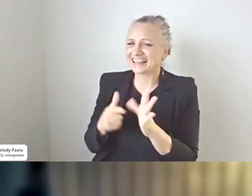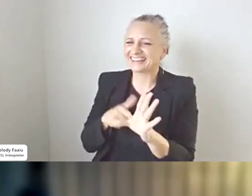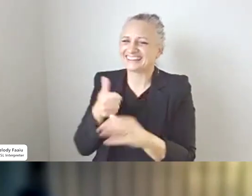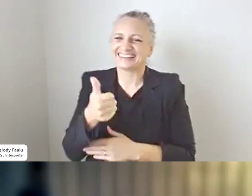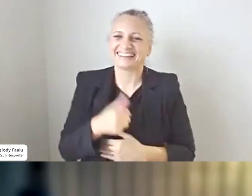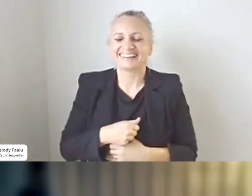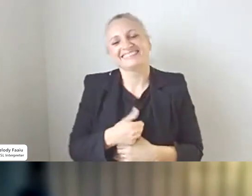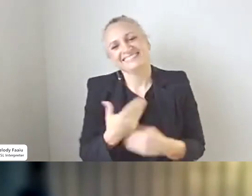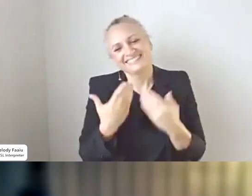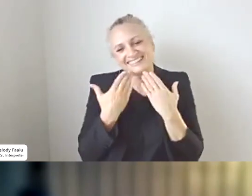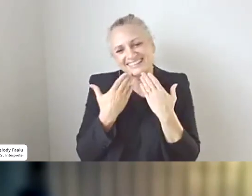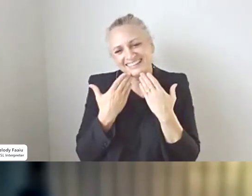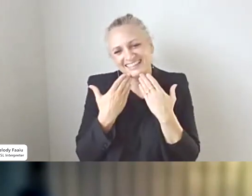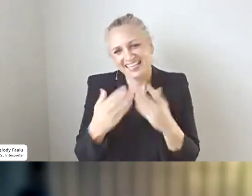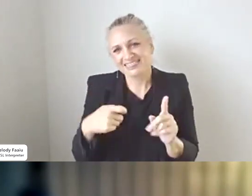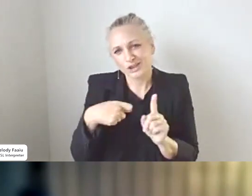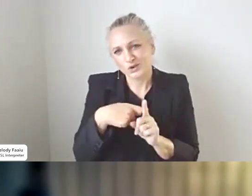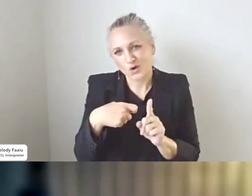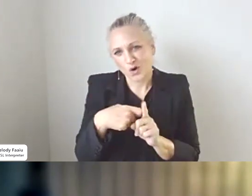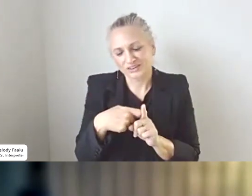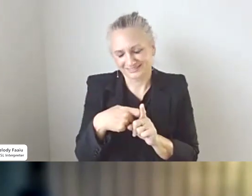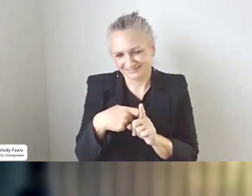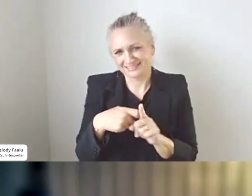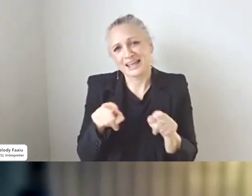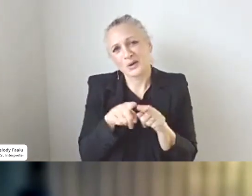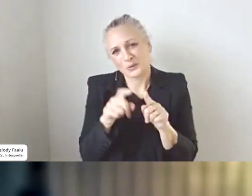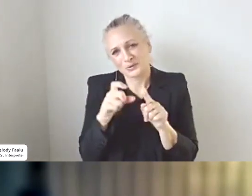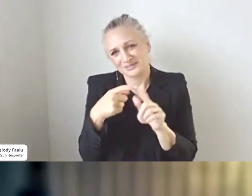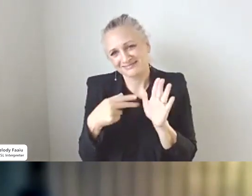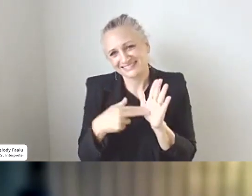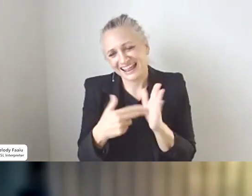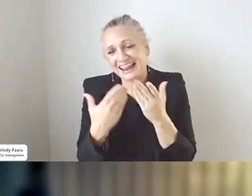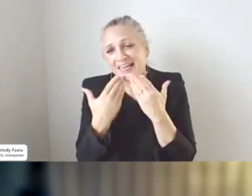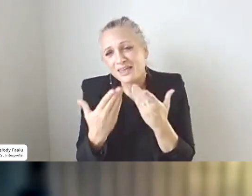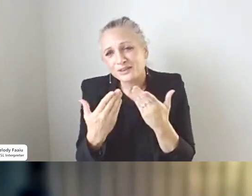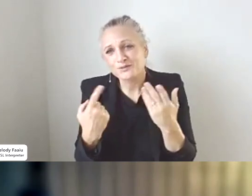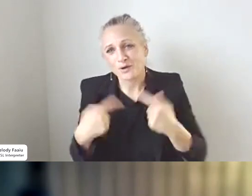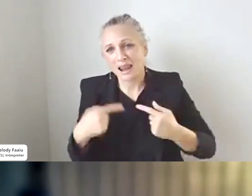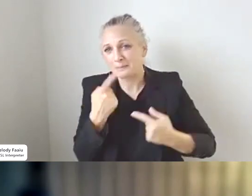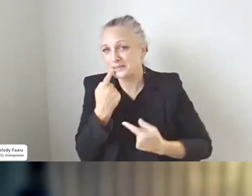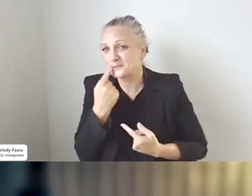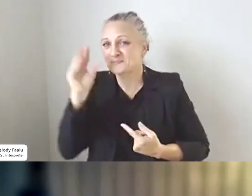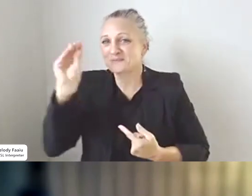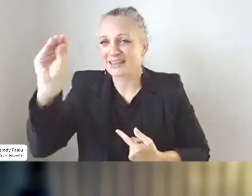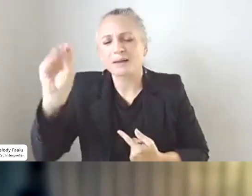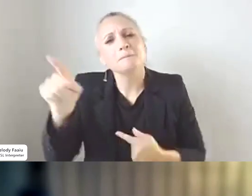Thanks, Corin, and Dan, thanks for letting me go, and to you for sharing your